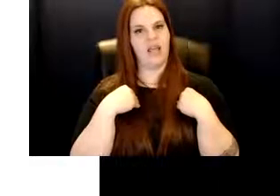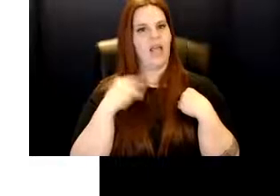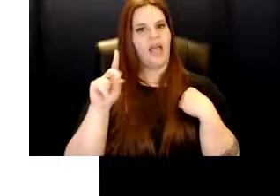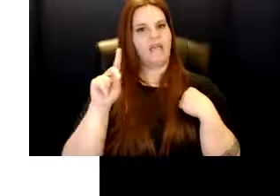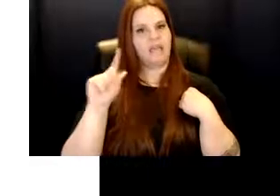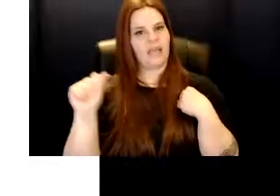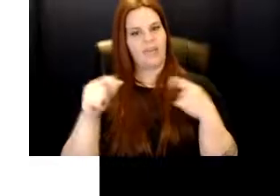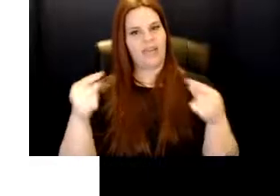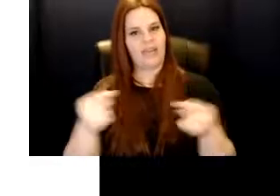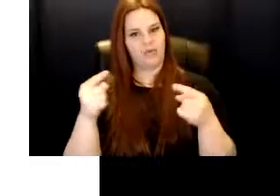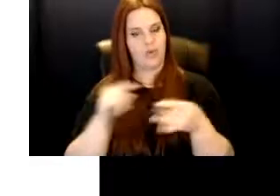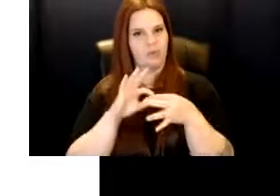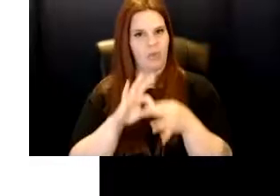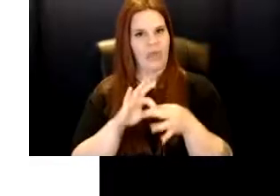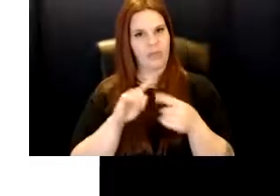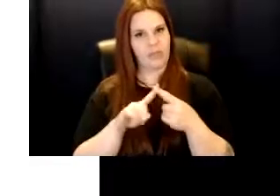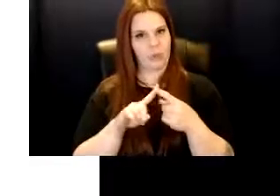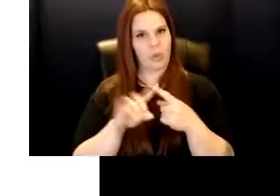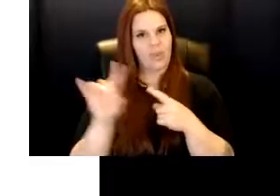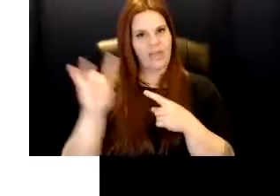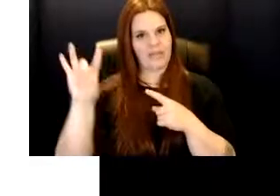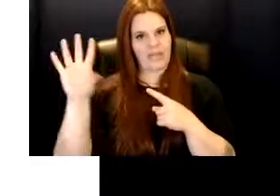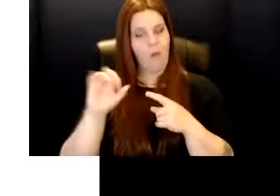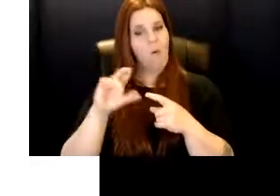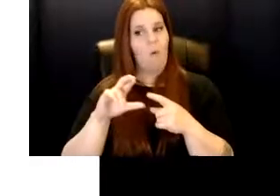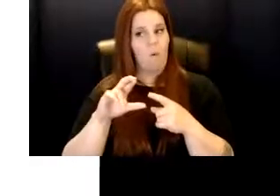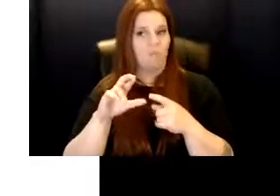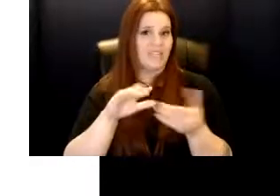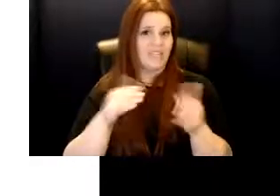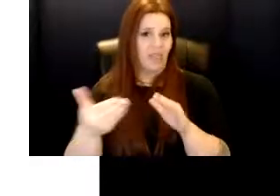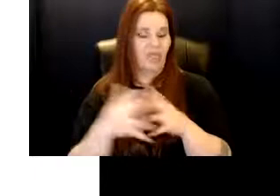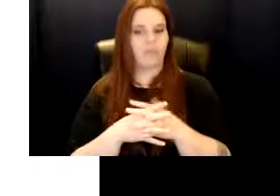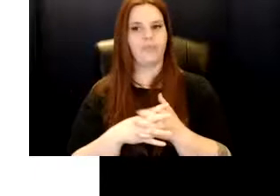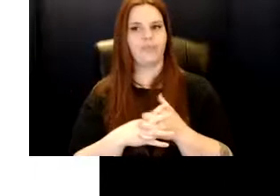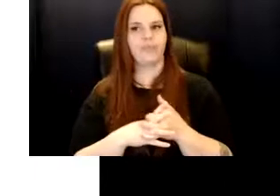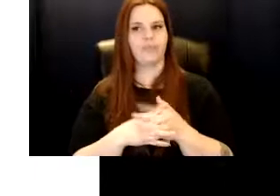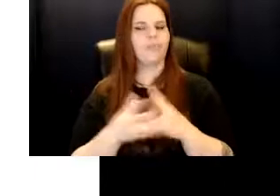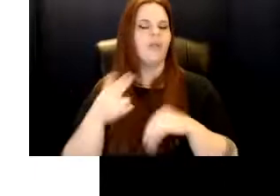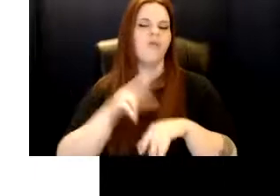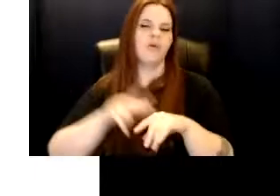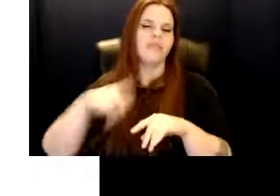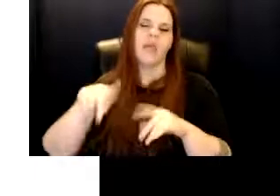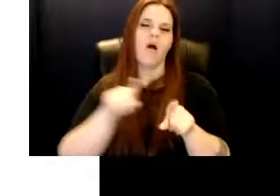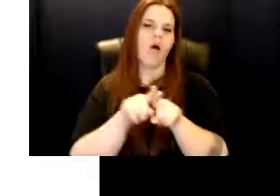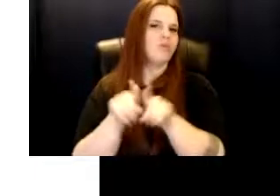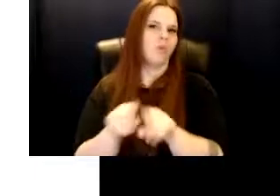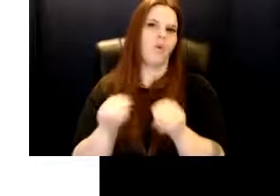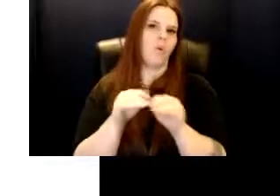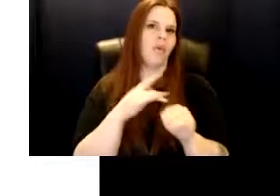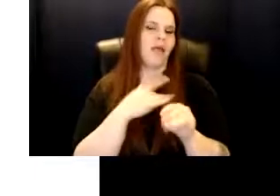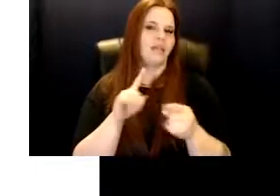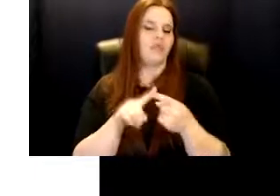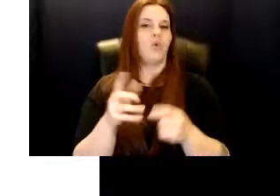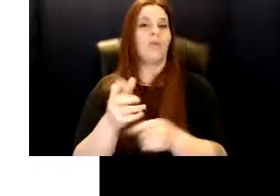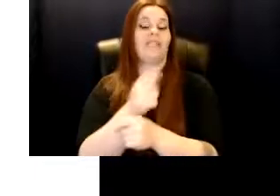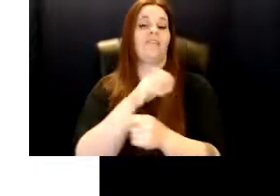injury related to the disaster and or death. And of course, they also are much less likely to receive